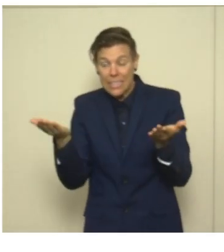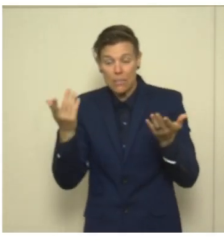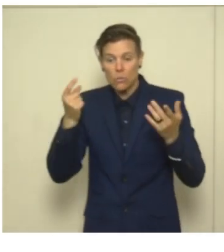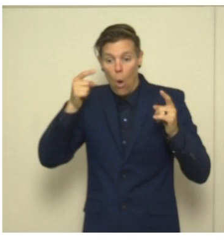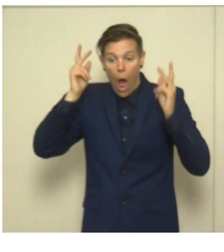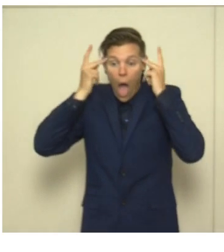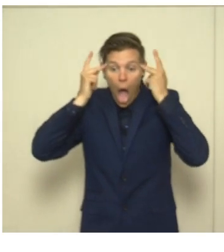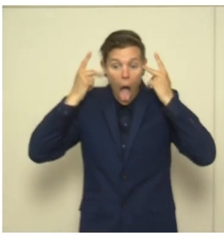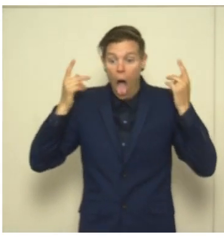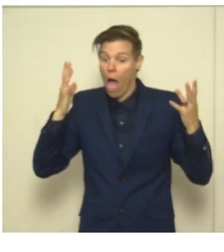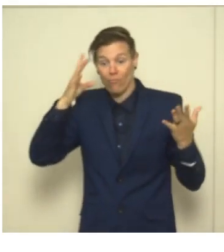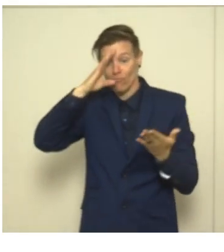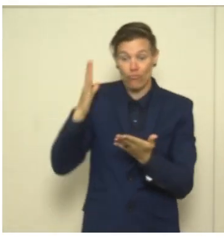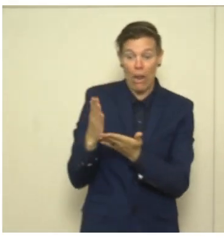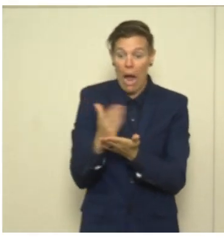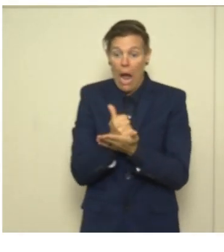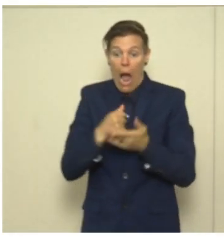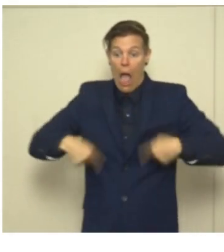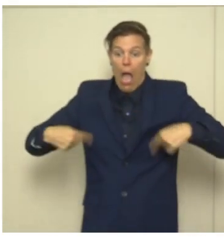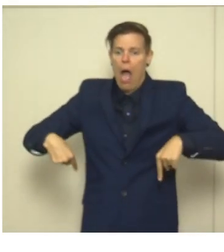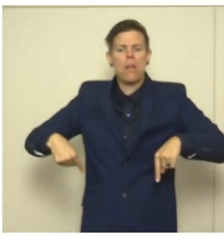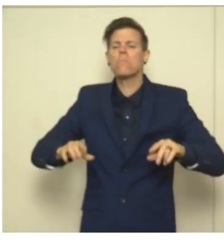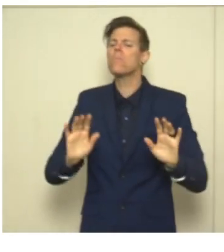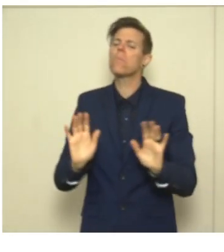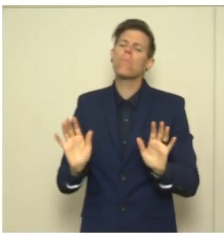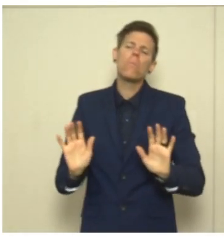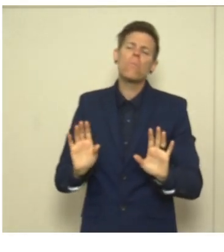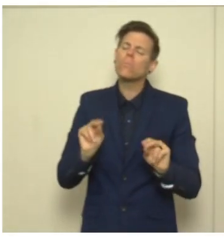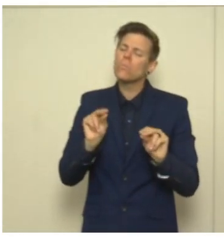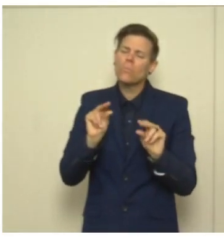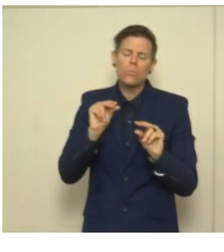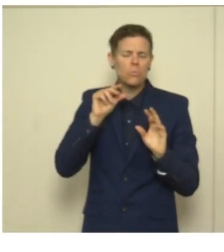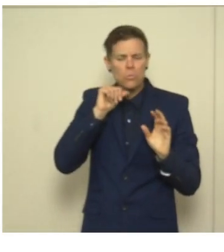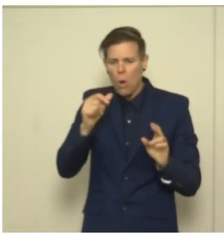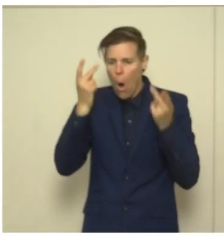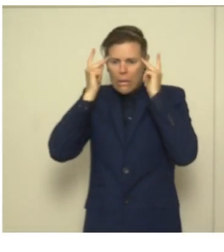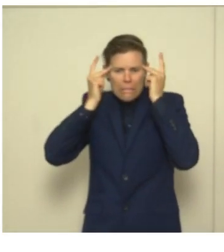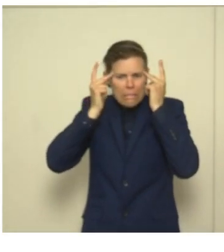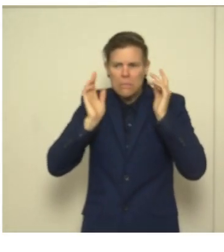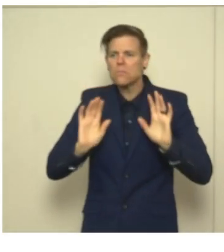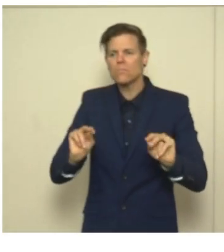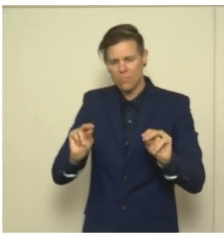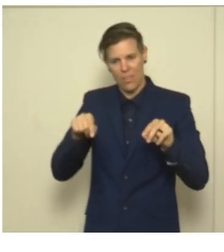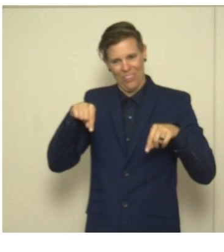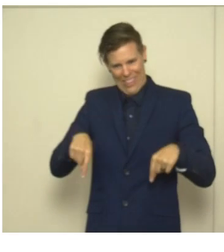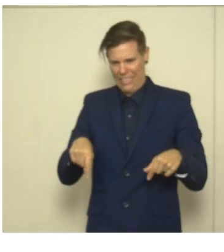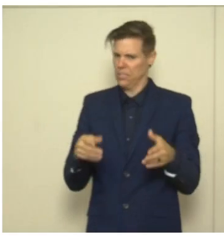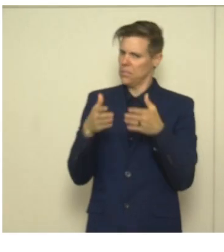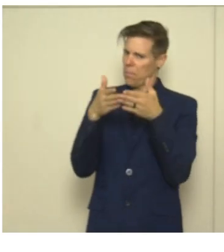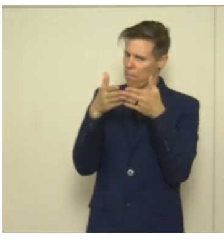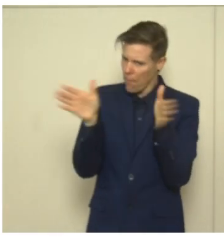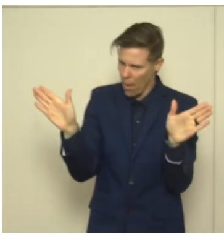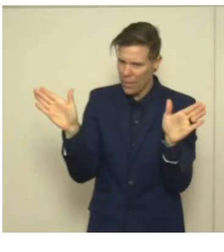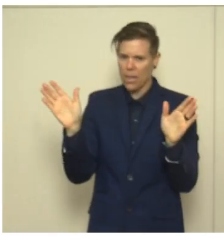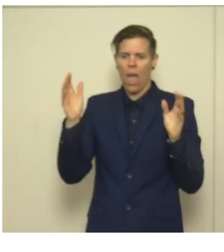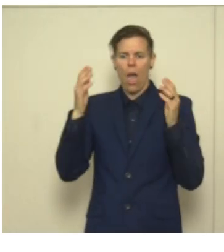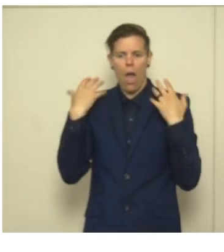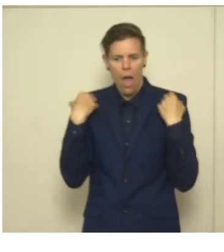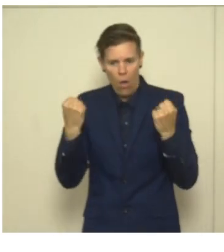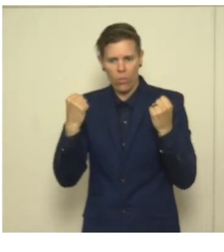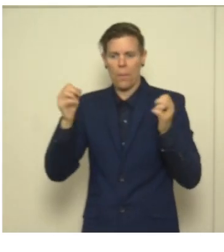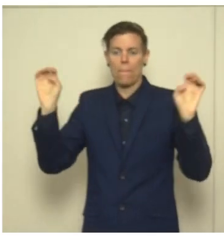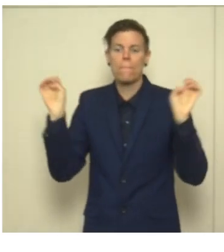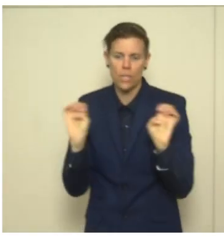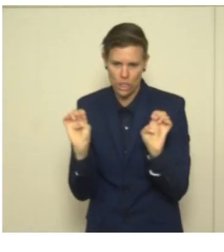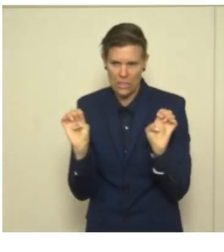emergency, that's an irresponsible response. I just want us to pay attention, and we can and must do